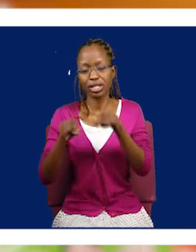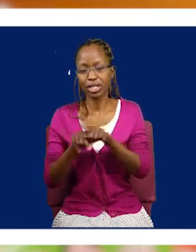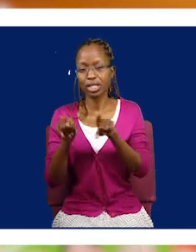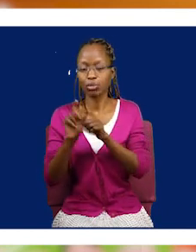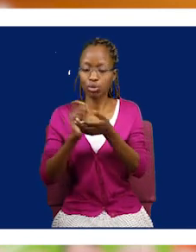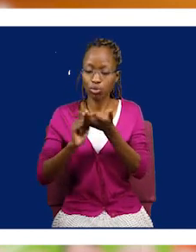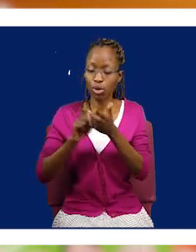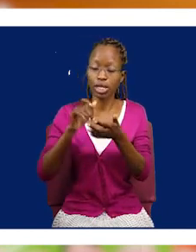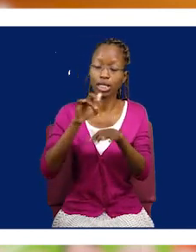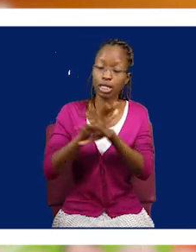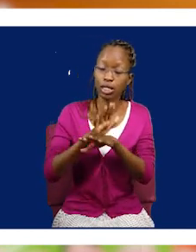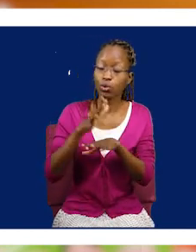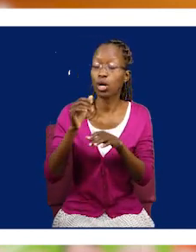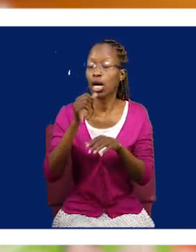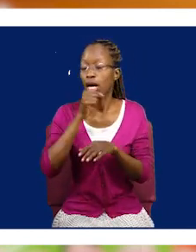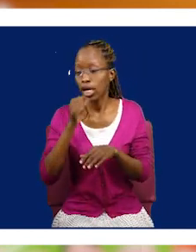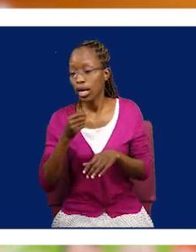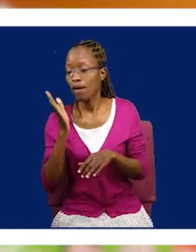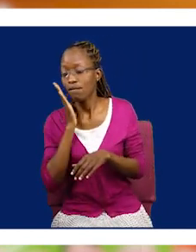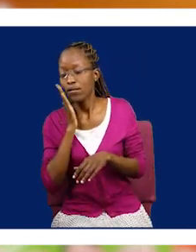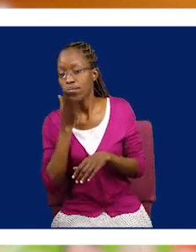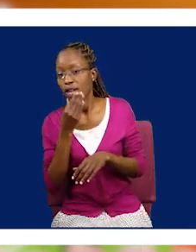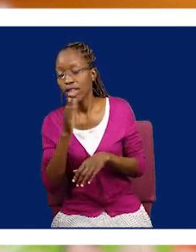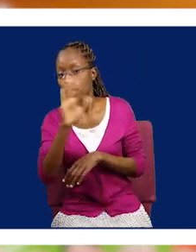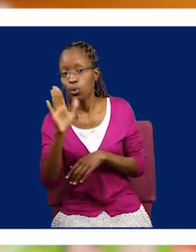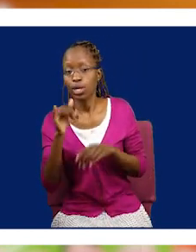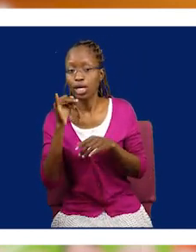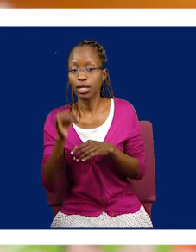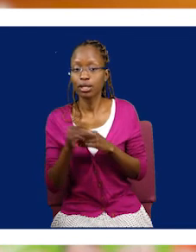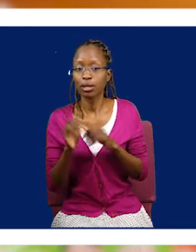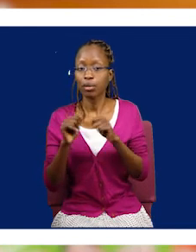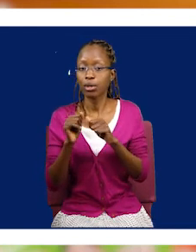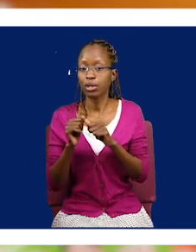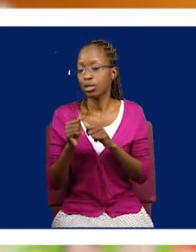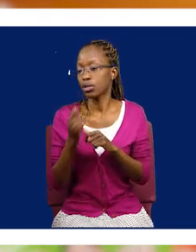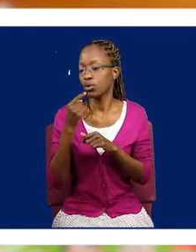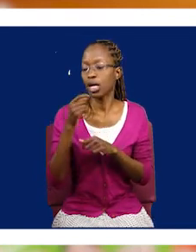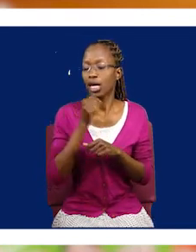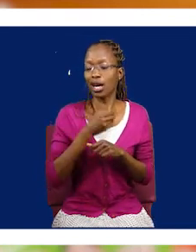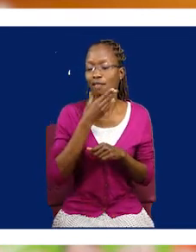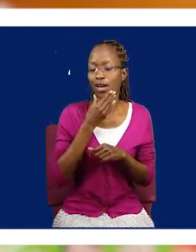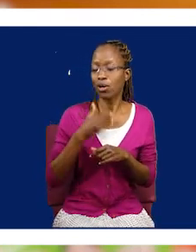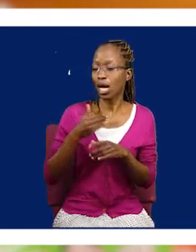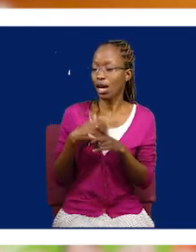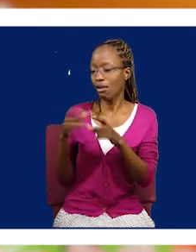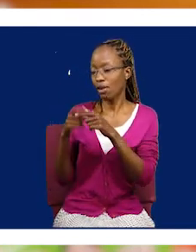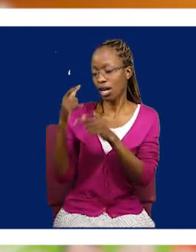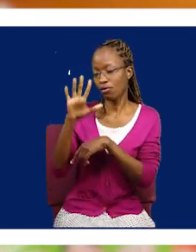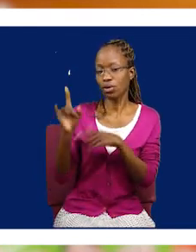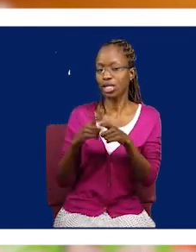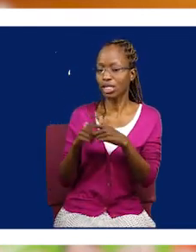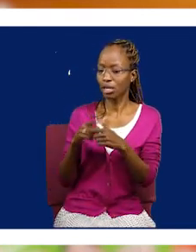and send to your grandpa. If you're sending your grandpa a message, you'll go and tell them, Grandpa, I have this for you. When they